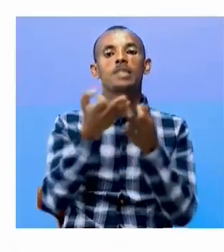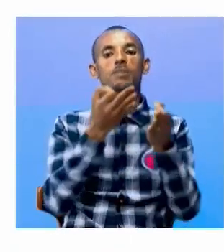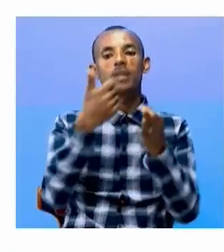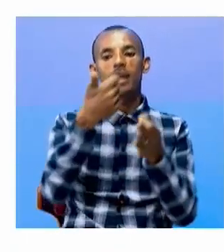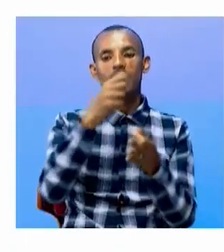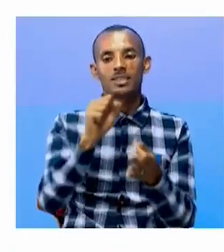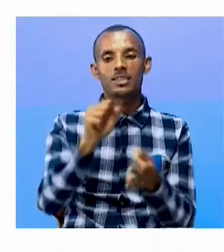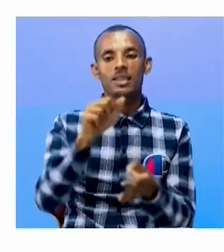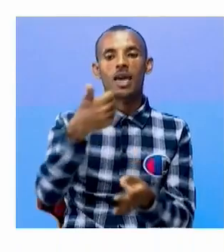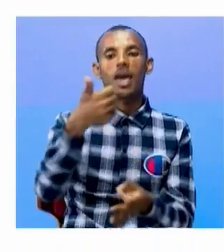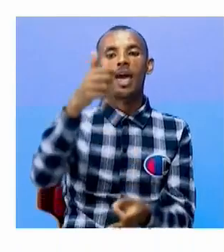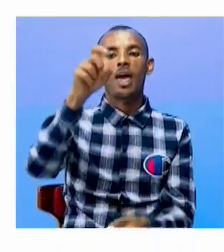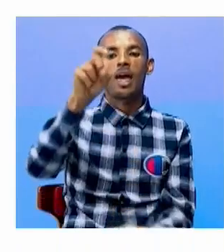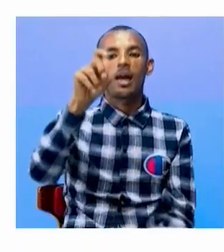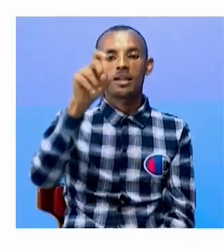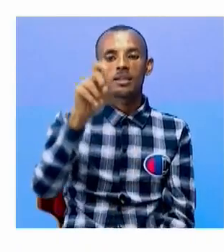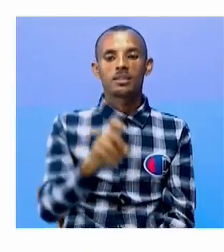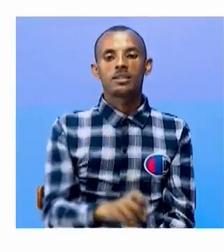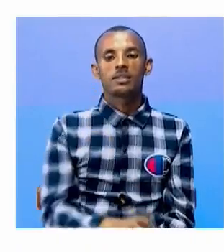ax